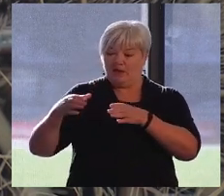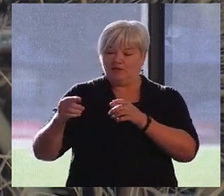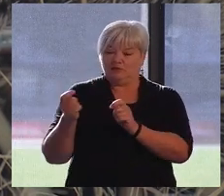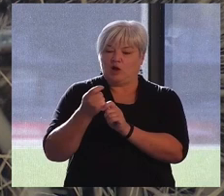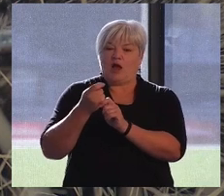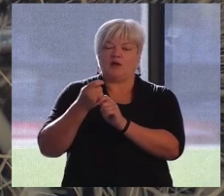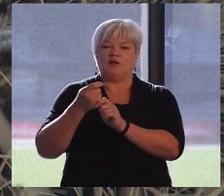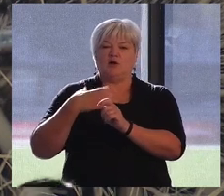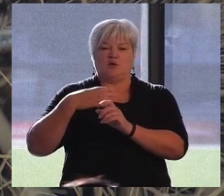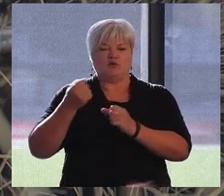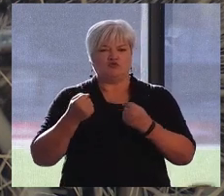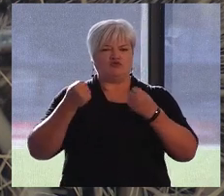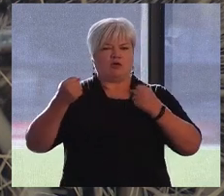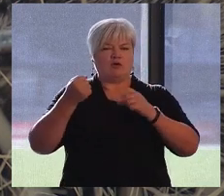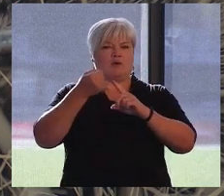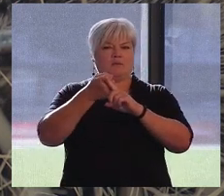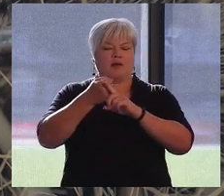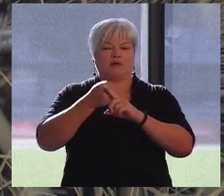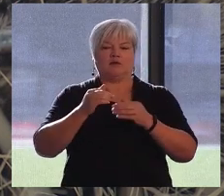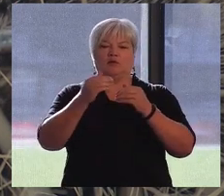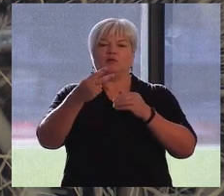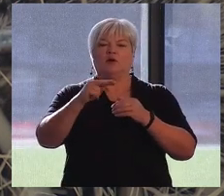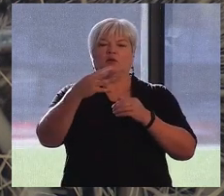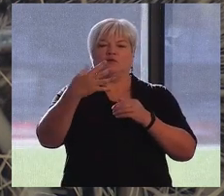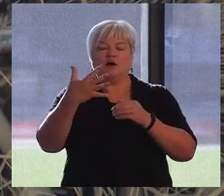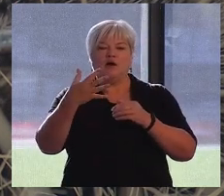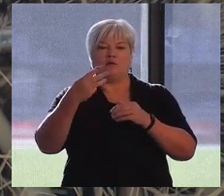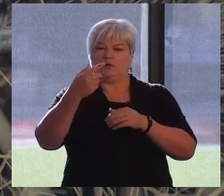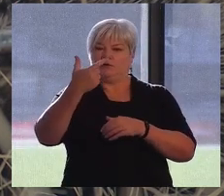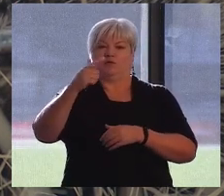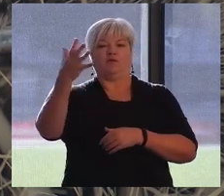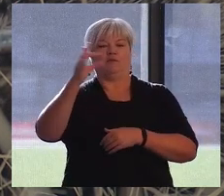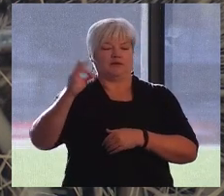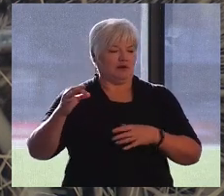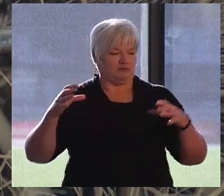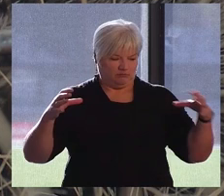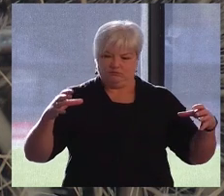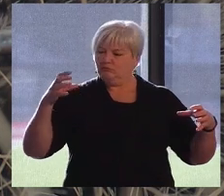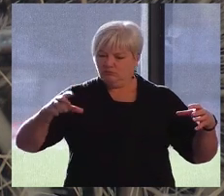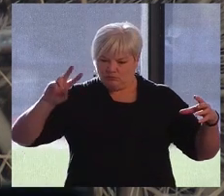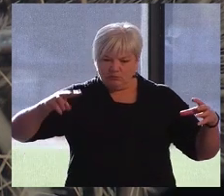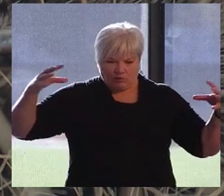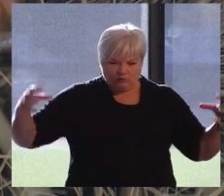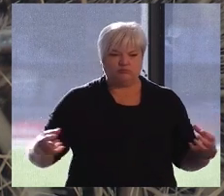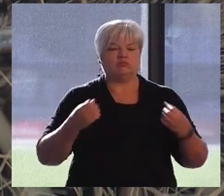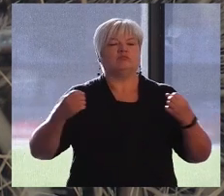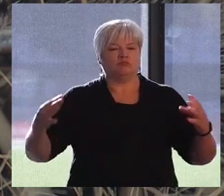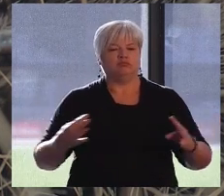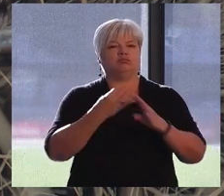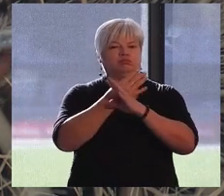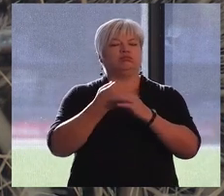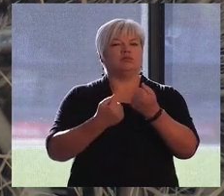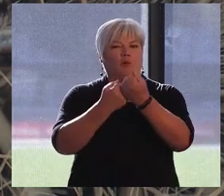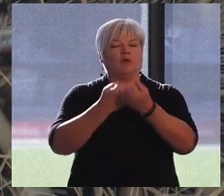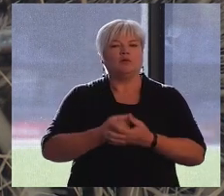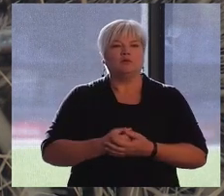to introduce 75% by 2035. Labor government got on board with that, the Greens got on board, the crossbench. Again, we've seen this support